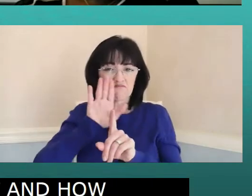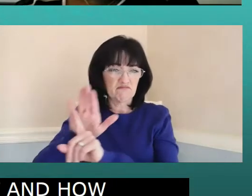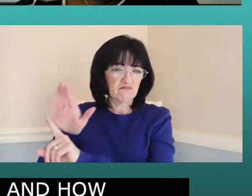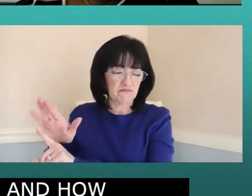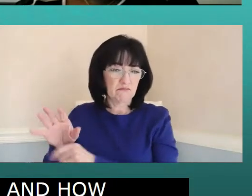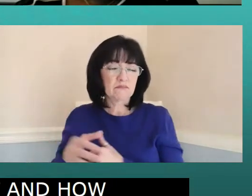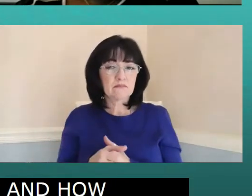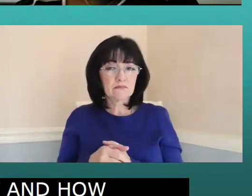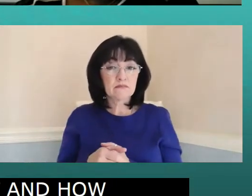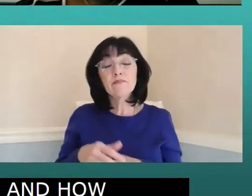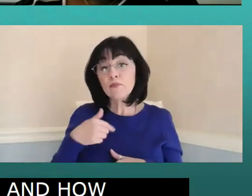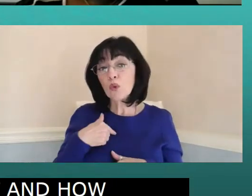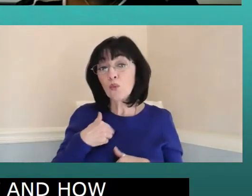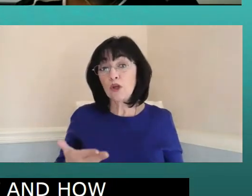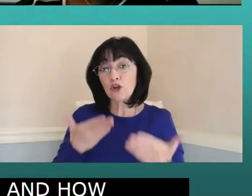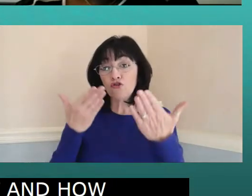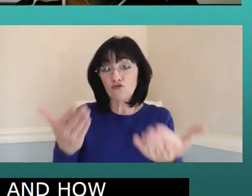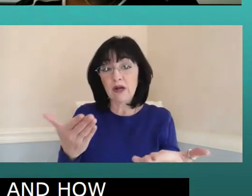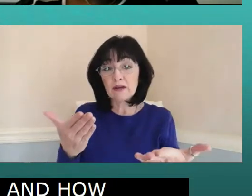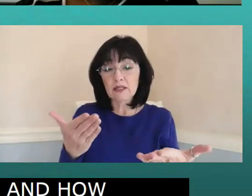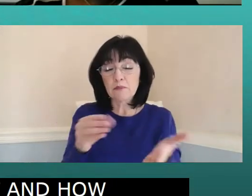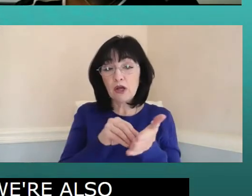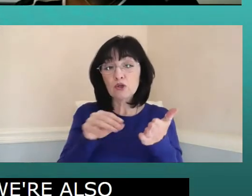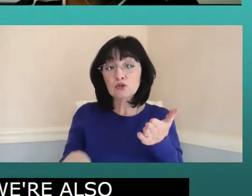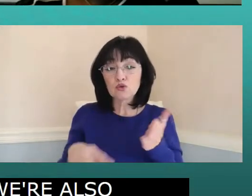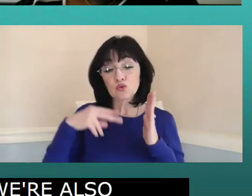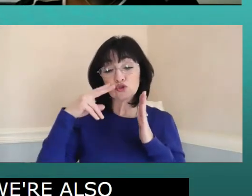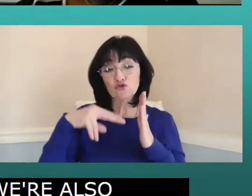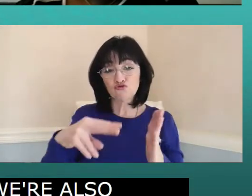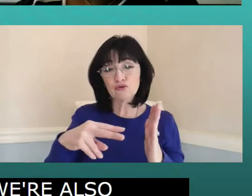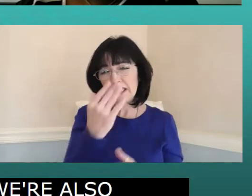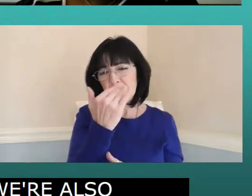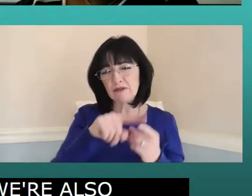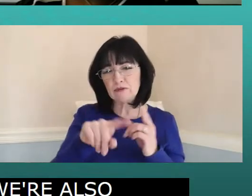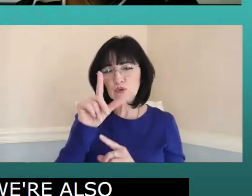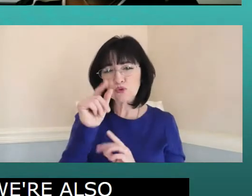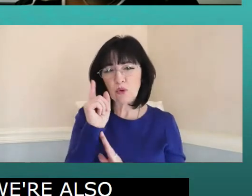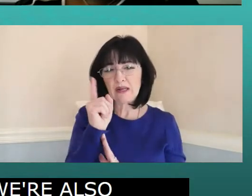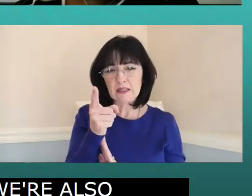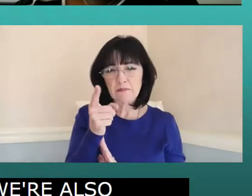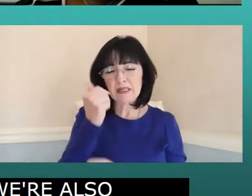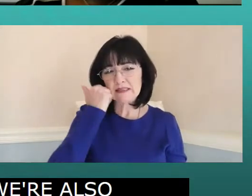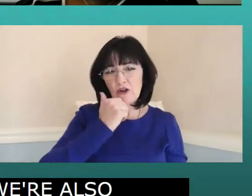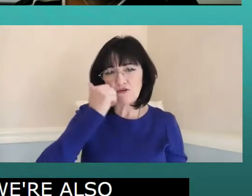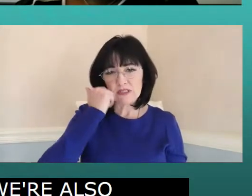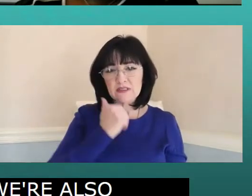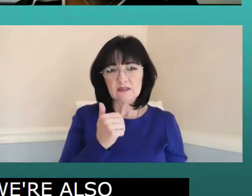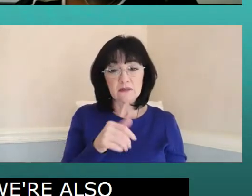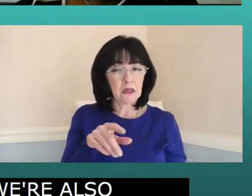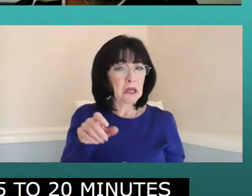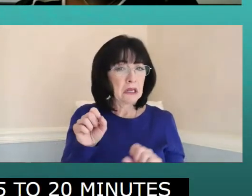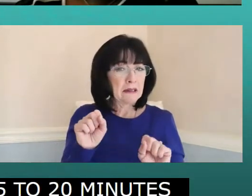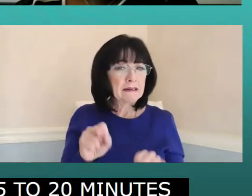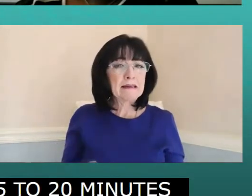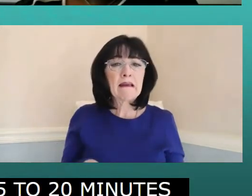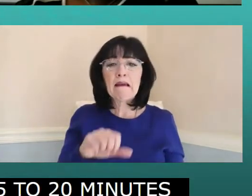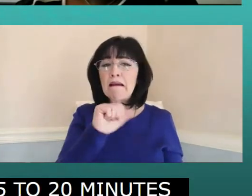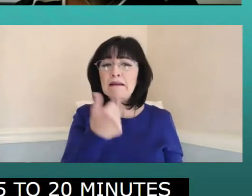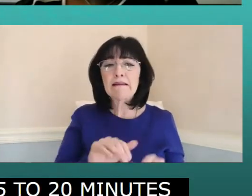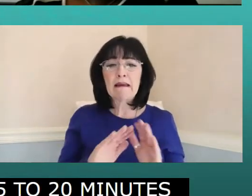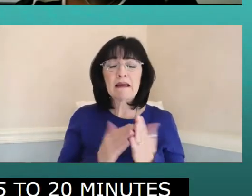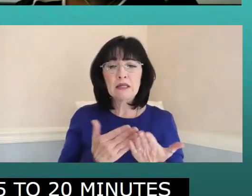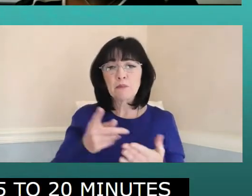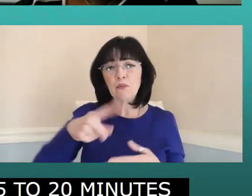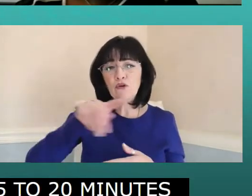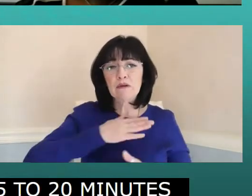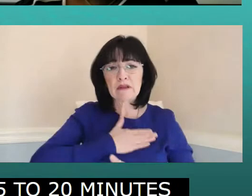also recommending that students read at least 15 to 20 minutes each day. And that can be a book that they enjoy reading. That can